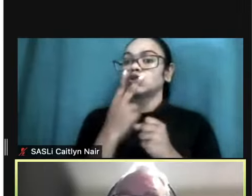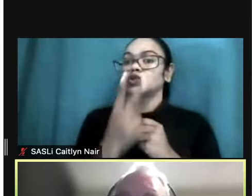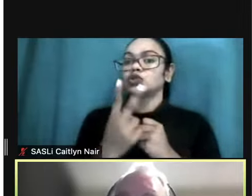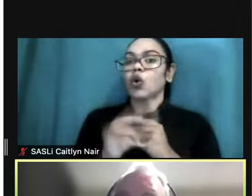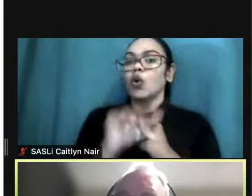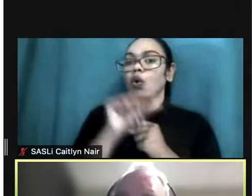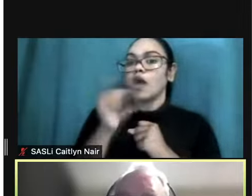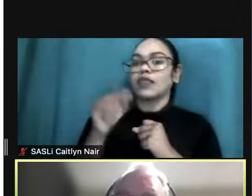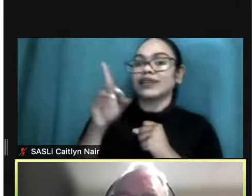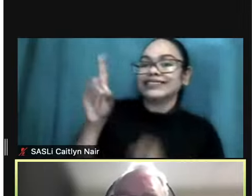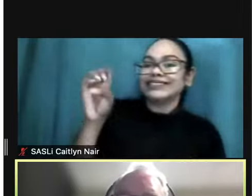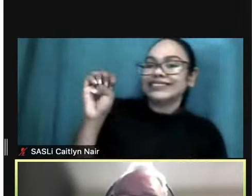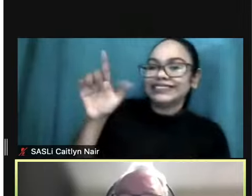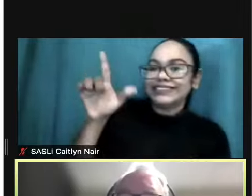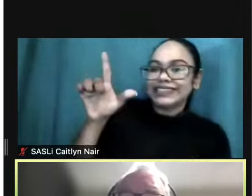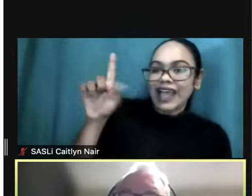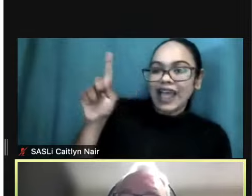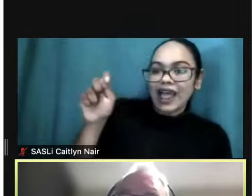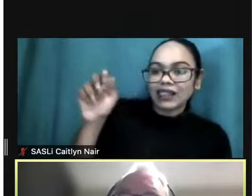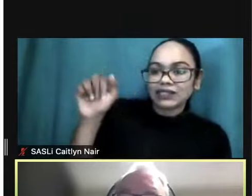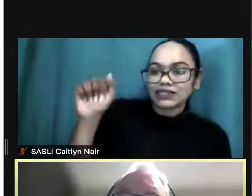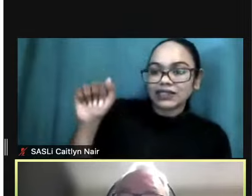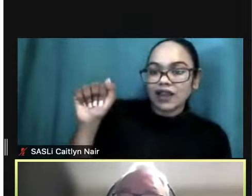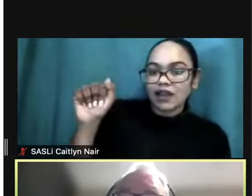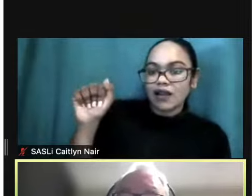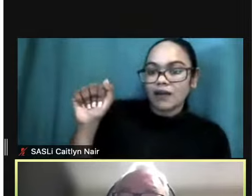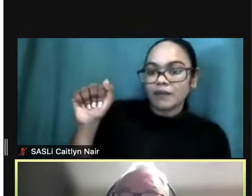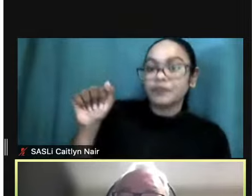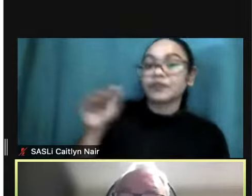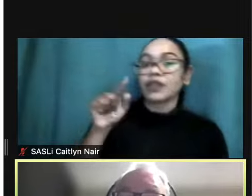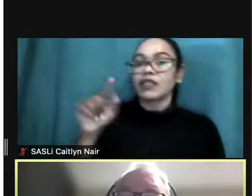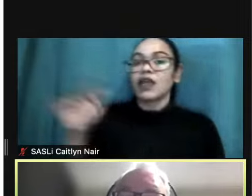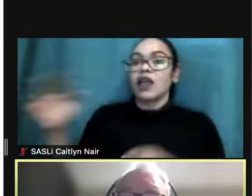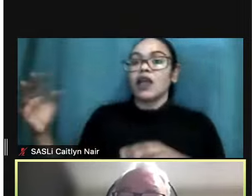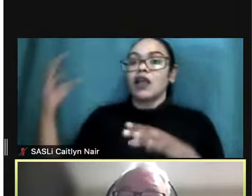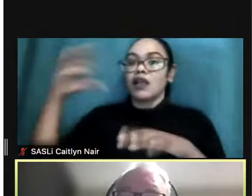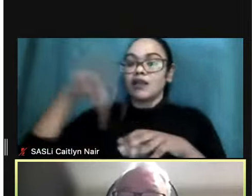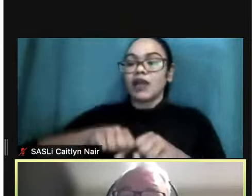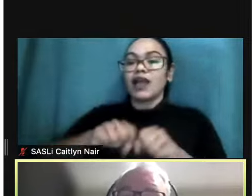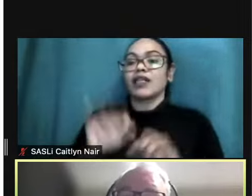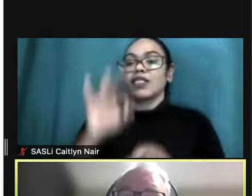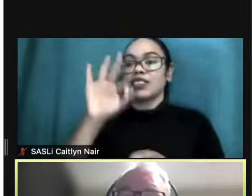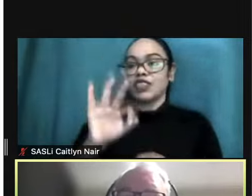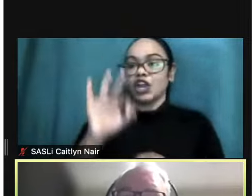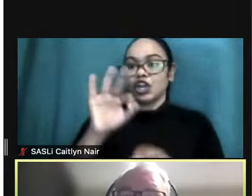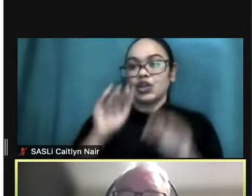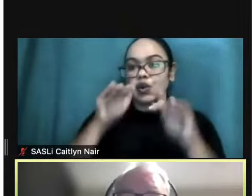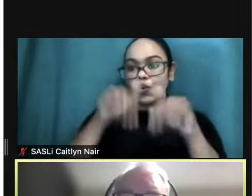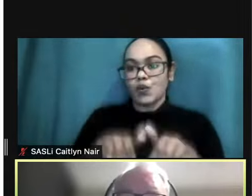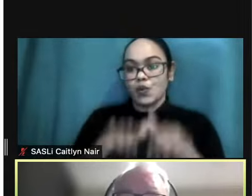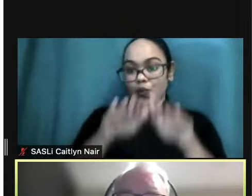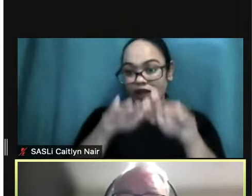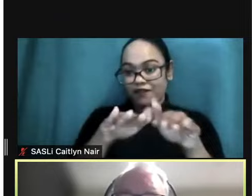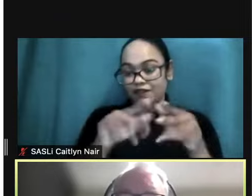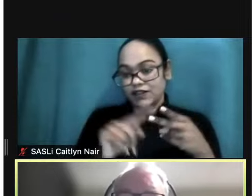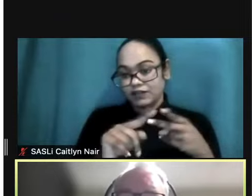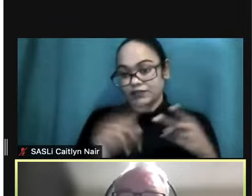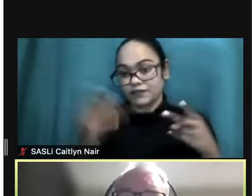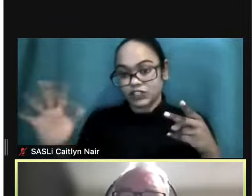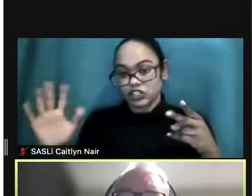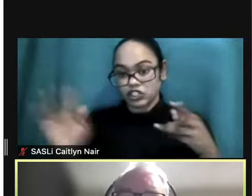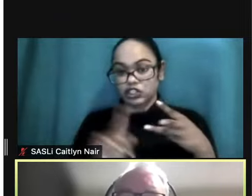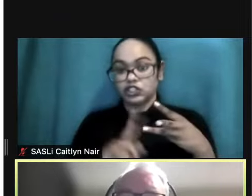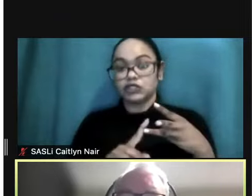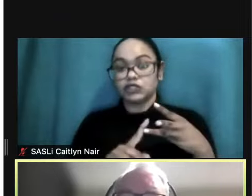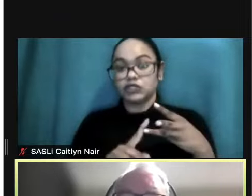variant came into the country and then took over and drove again that really devastating third wave.